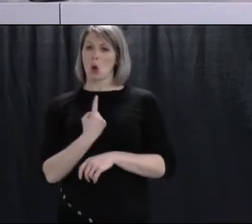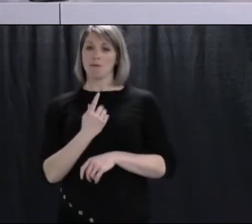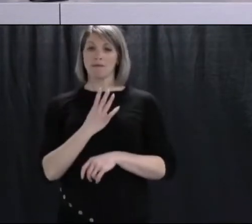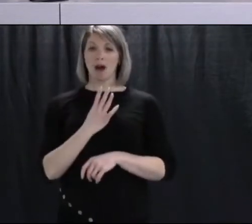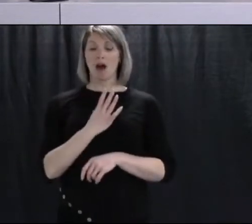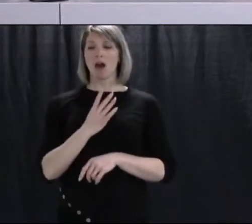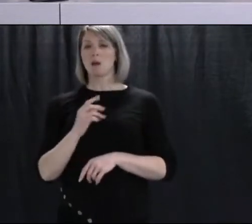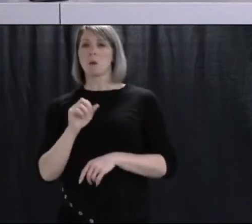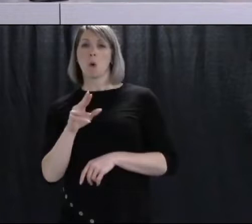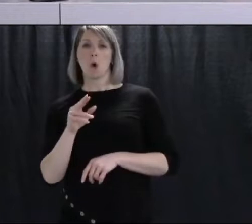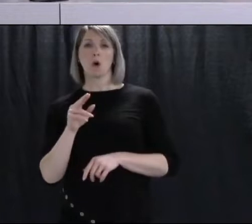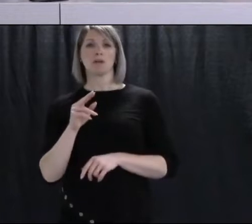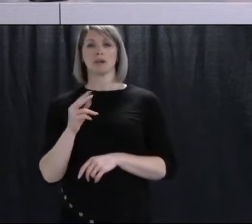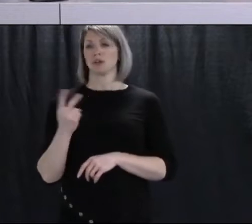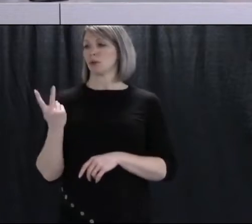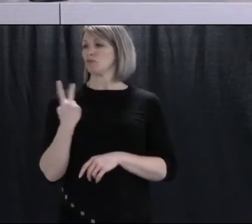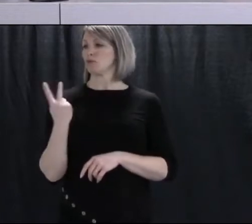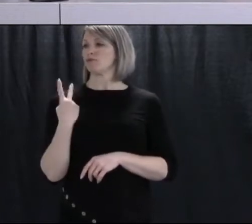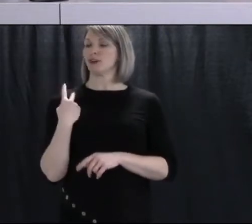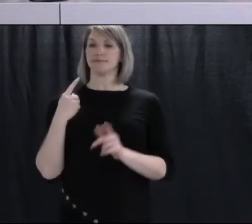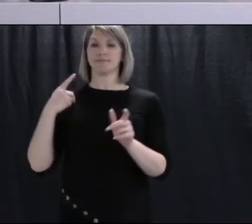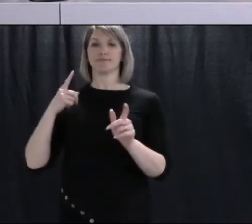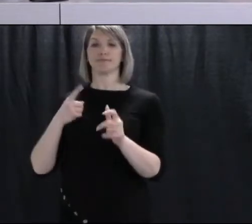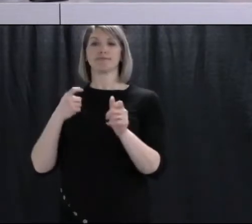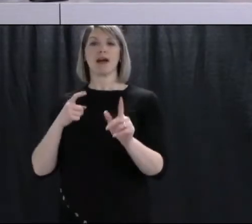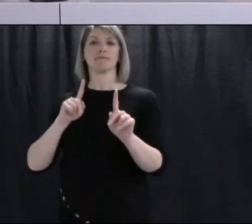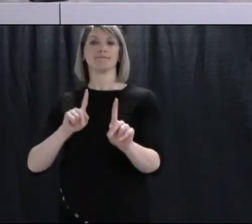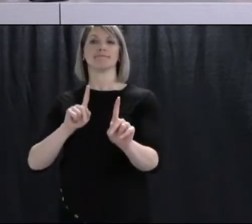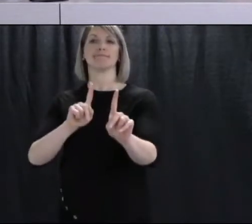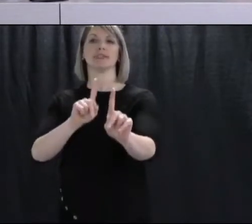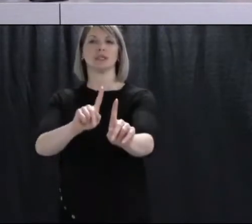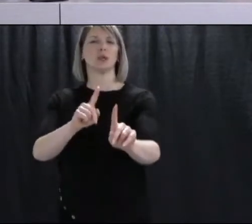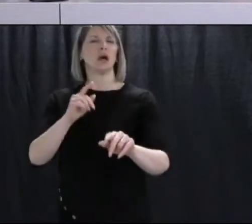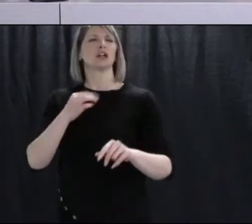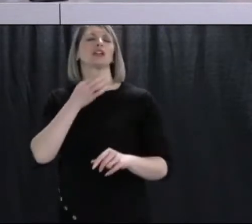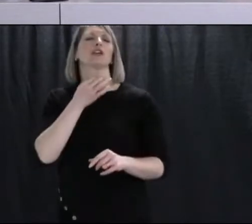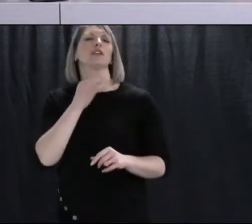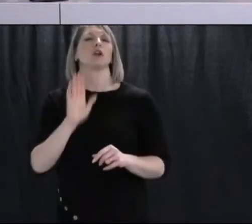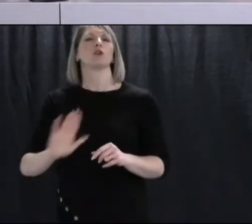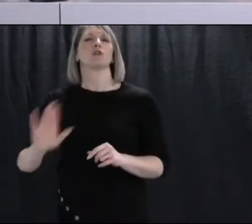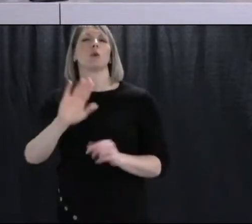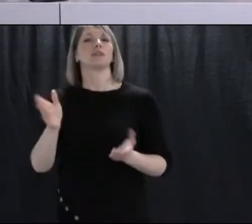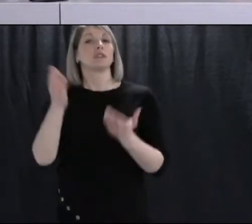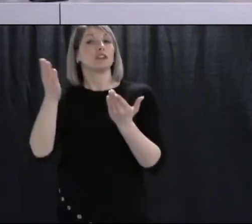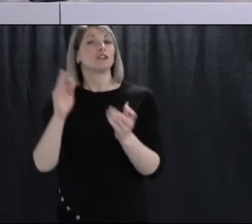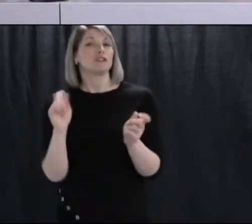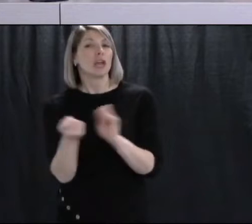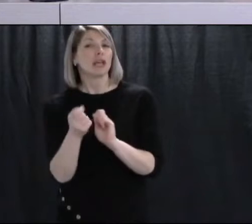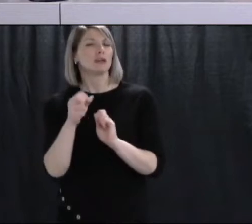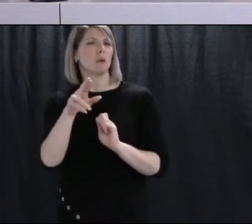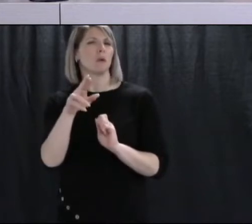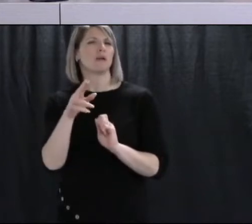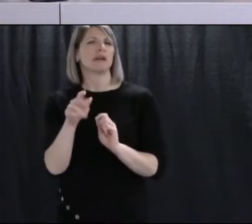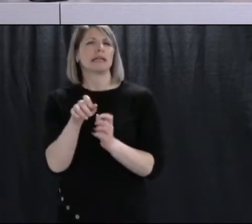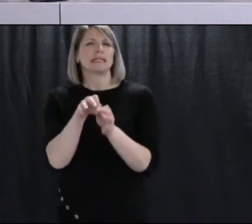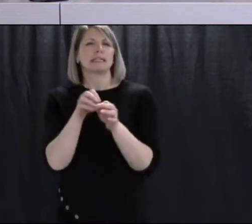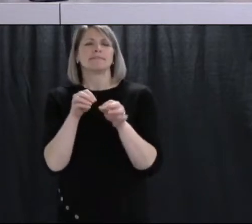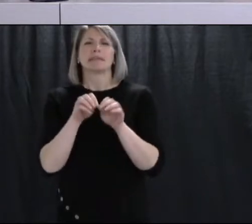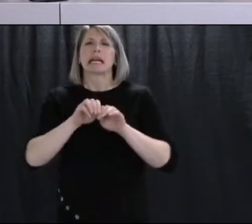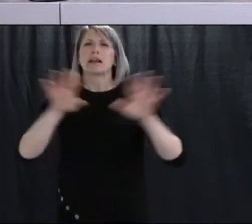I mean, has the sort of the advice on things like that changed? How exactly are we treating social distancing